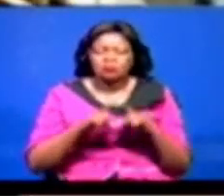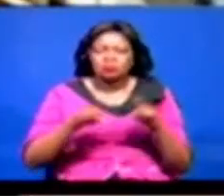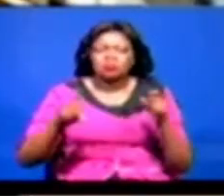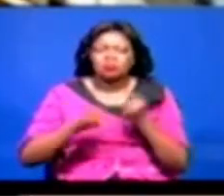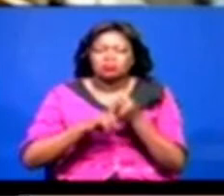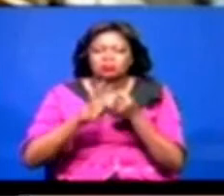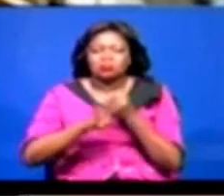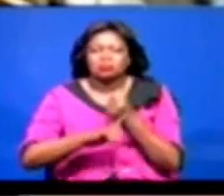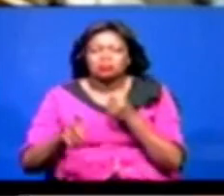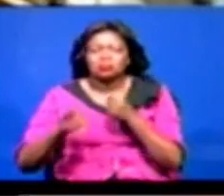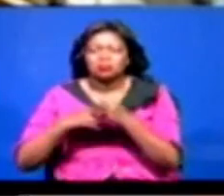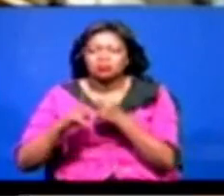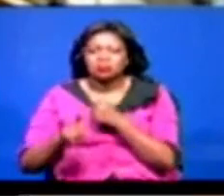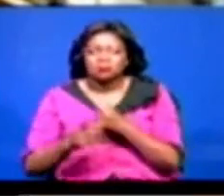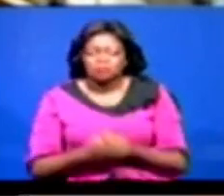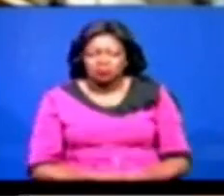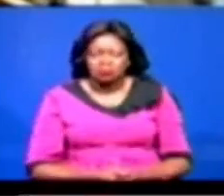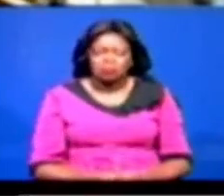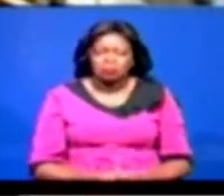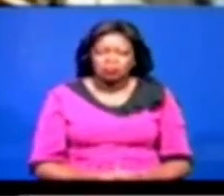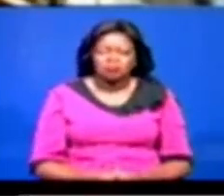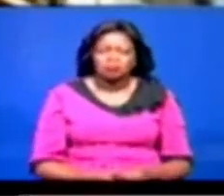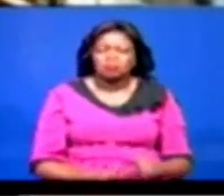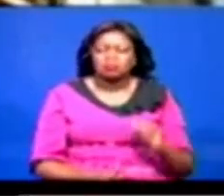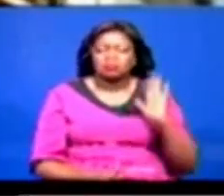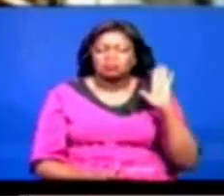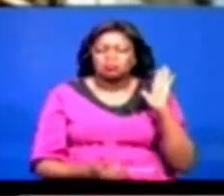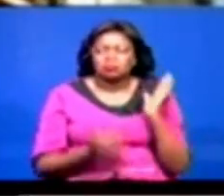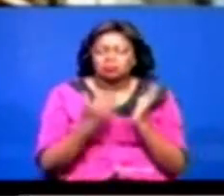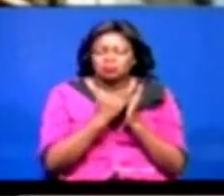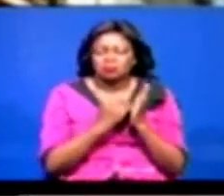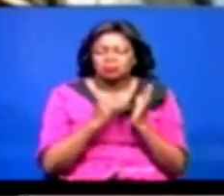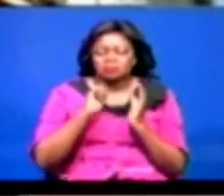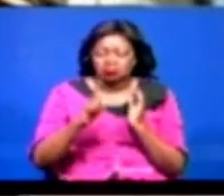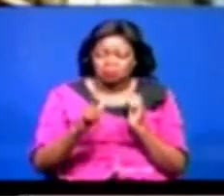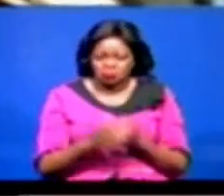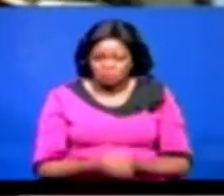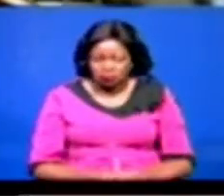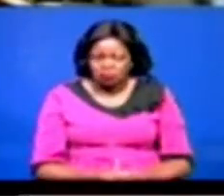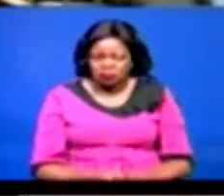71 of the affidavit of Michael Ouma.